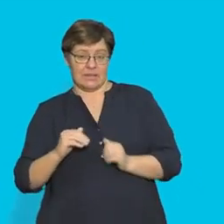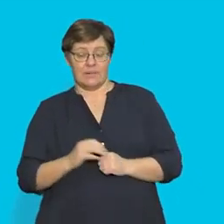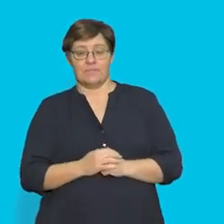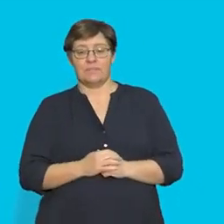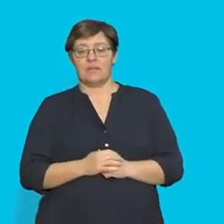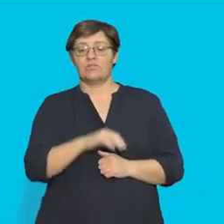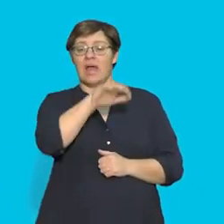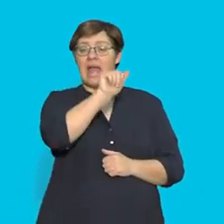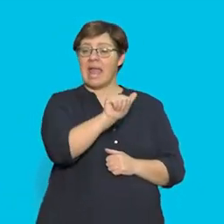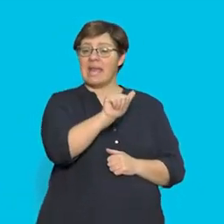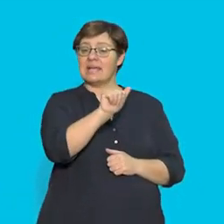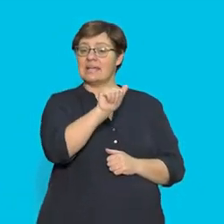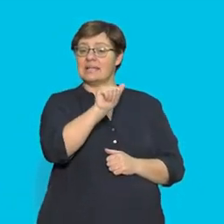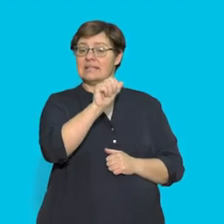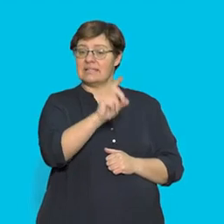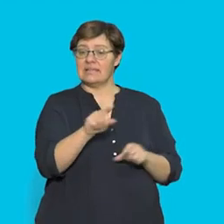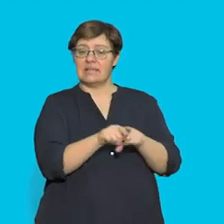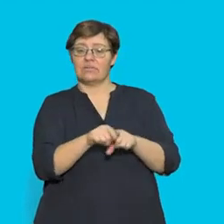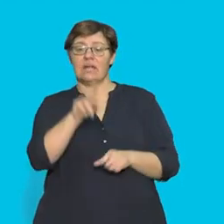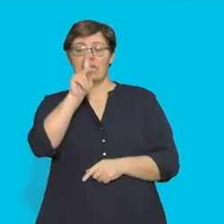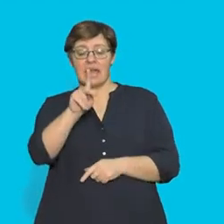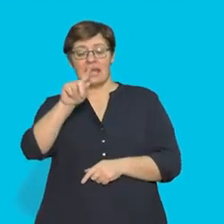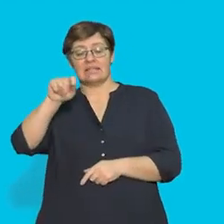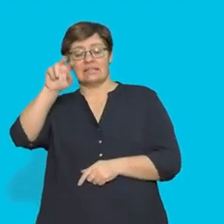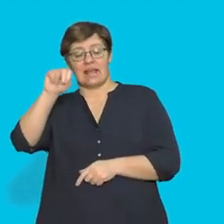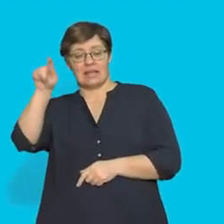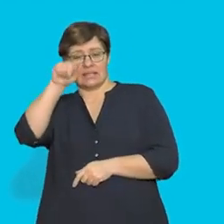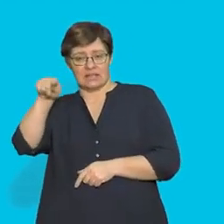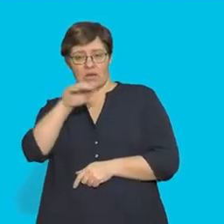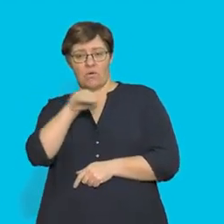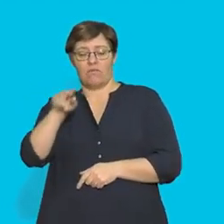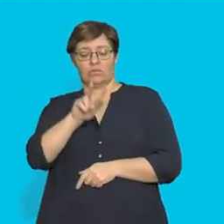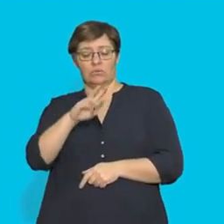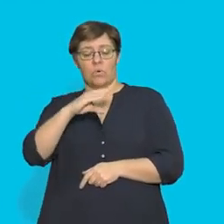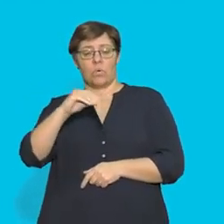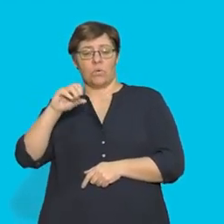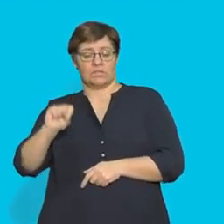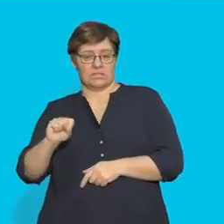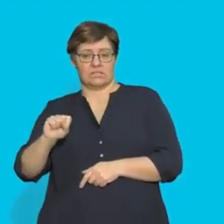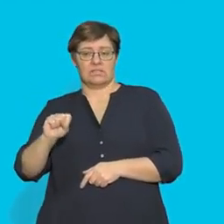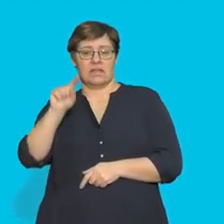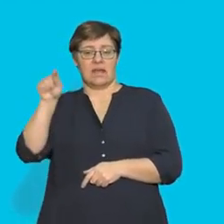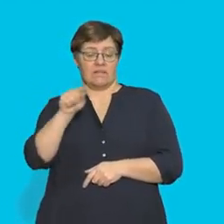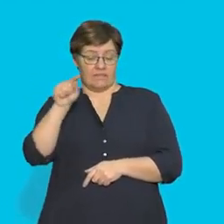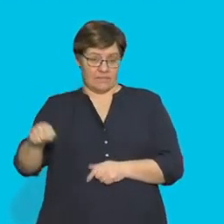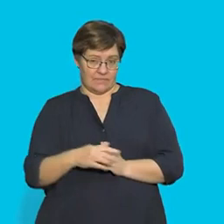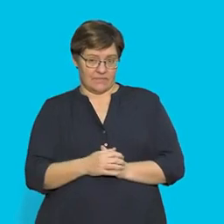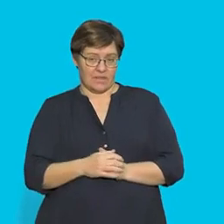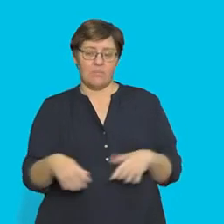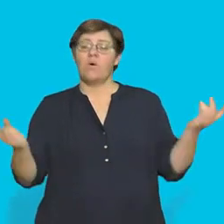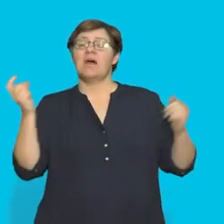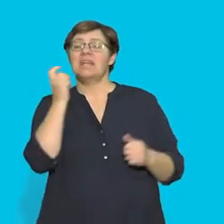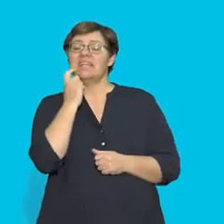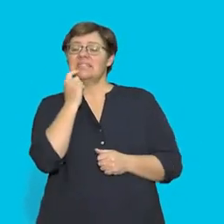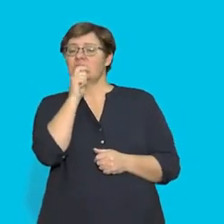us to prove that AD is equal to K tan theta over 2 cos alpha.